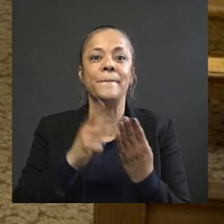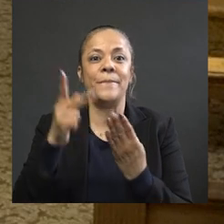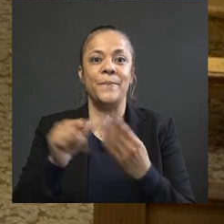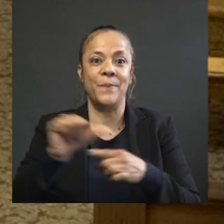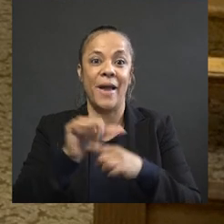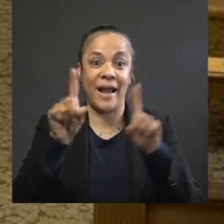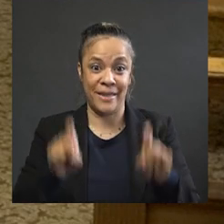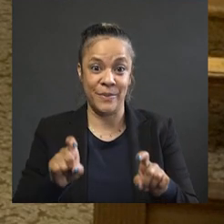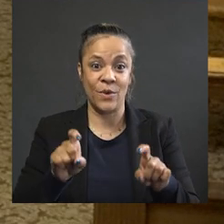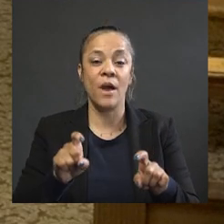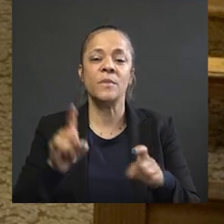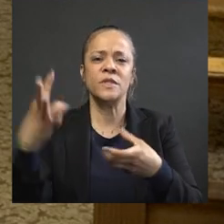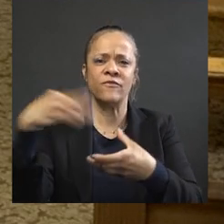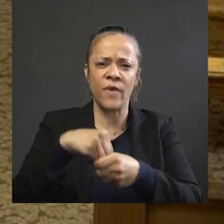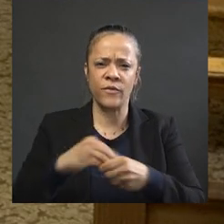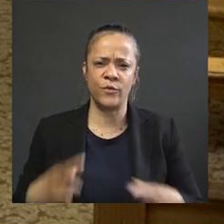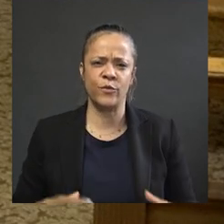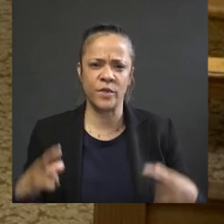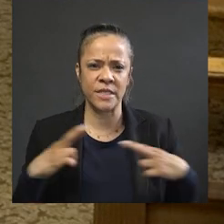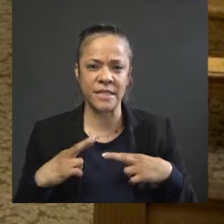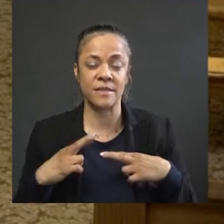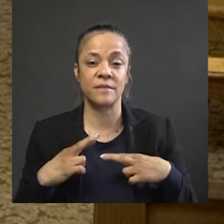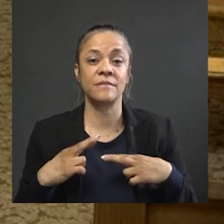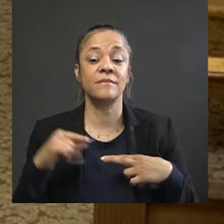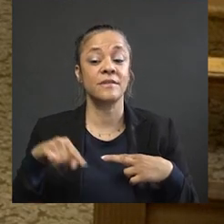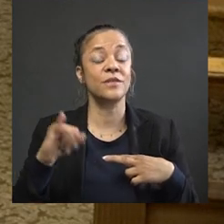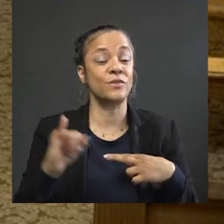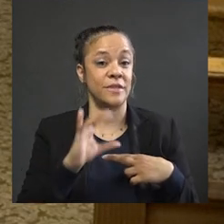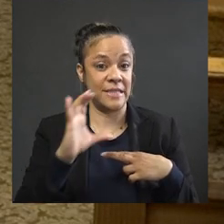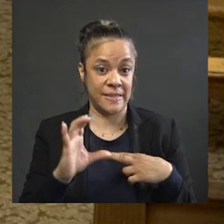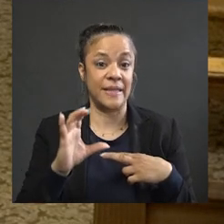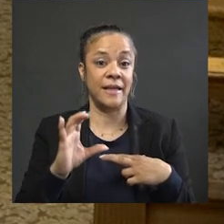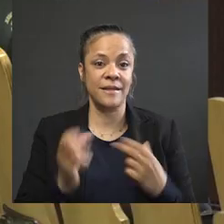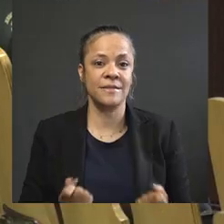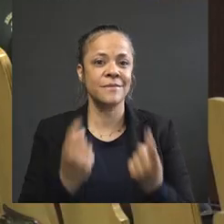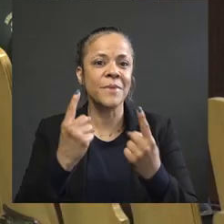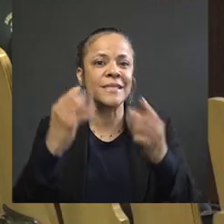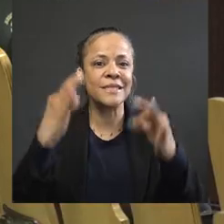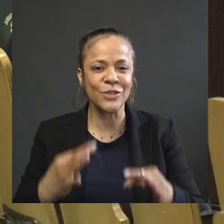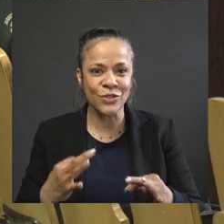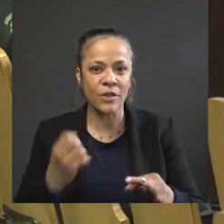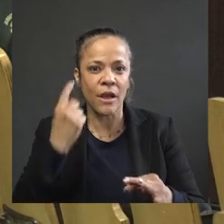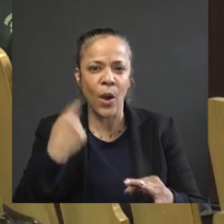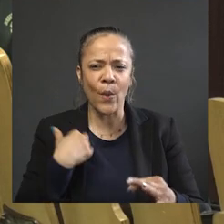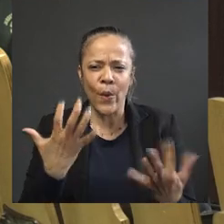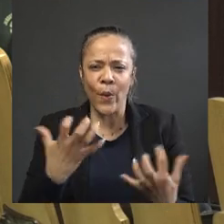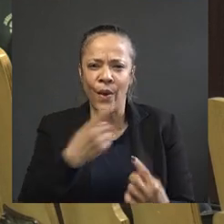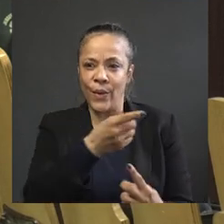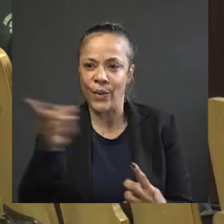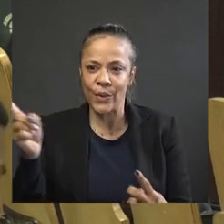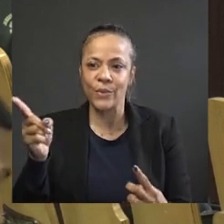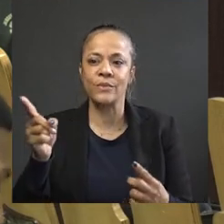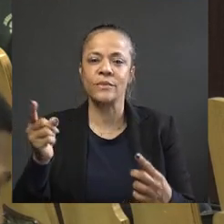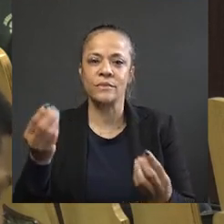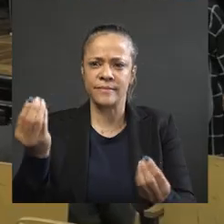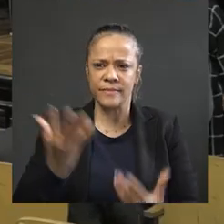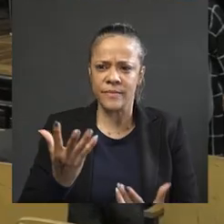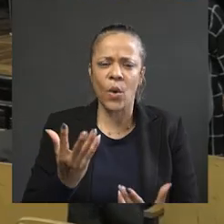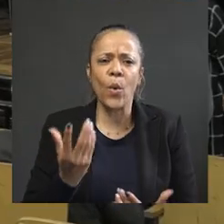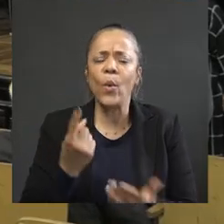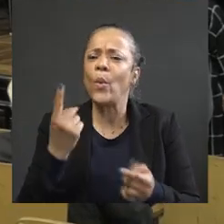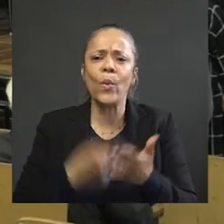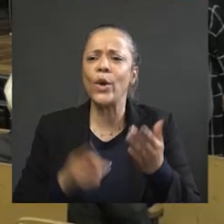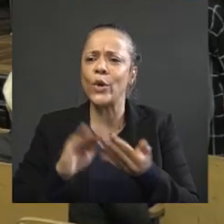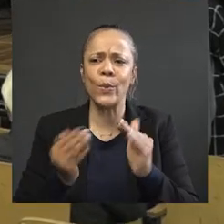participatory budgeting pilot program to directly involve residents in the city's spending decisions. We want you, the residents, to tell us which